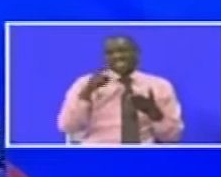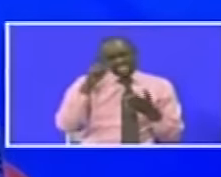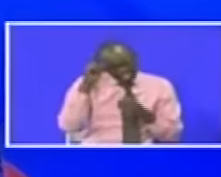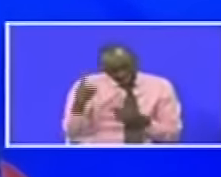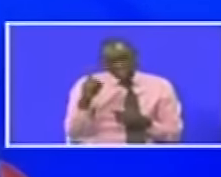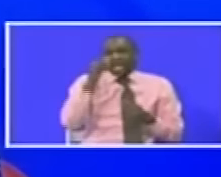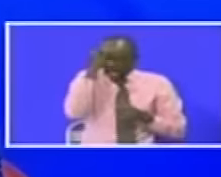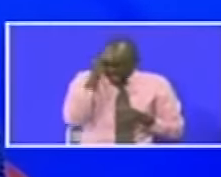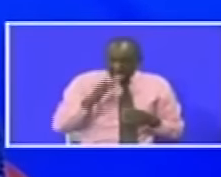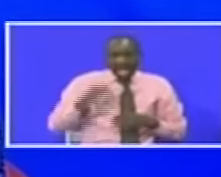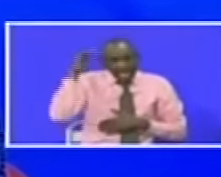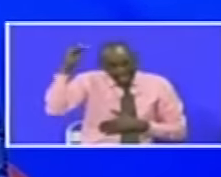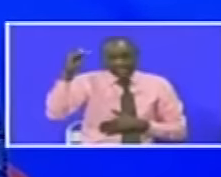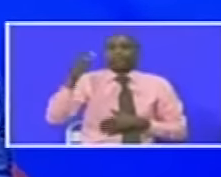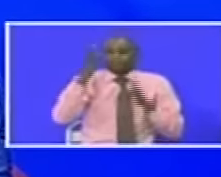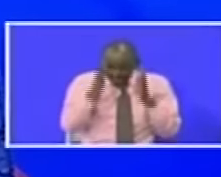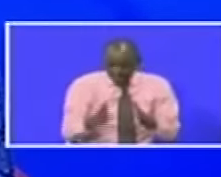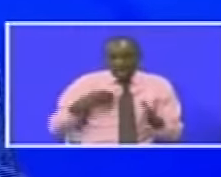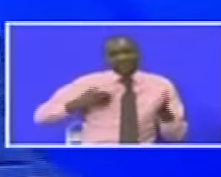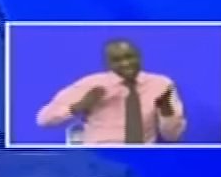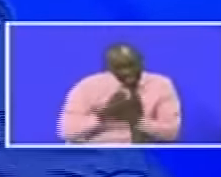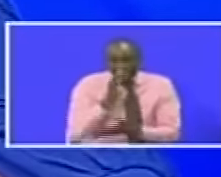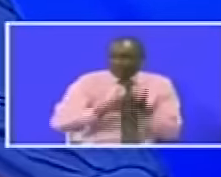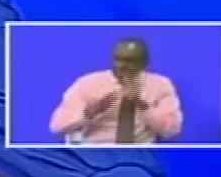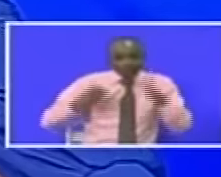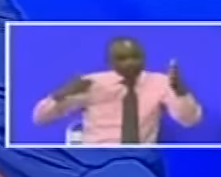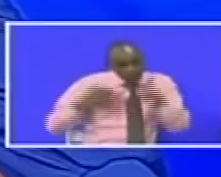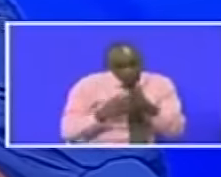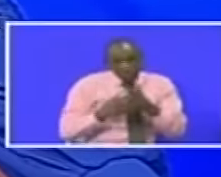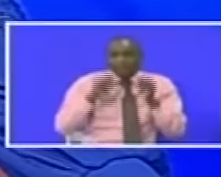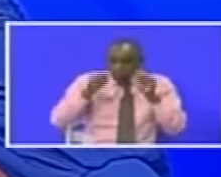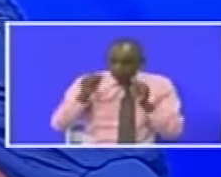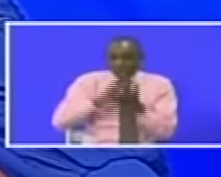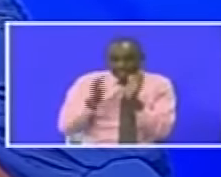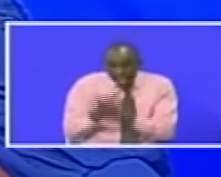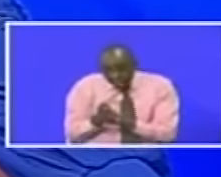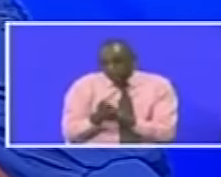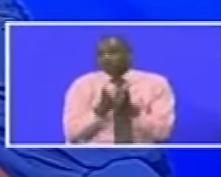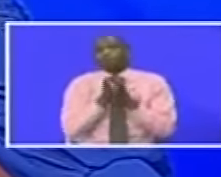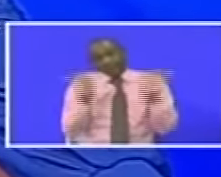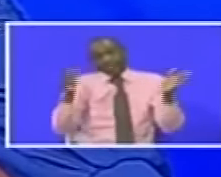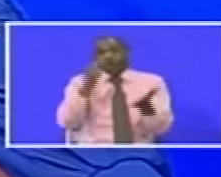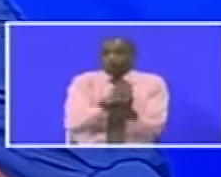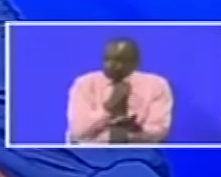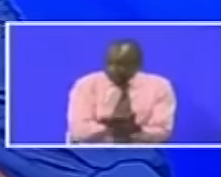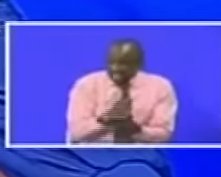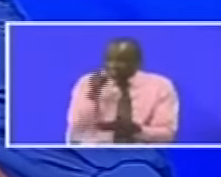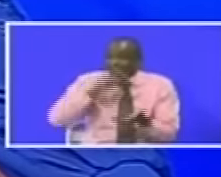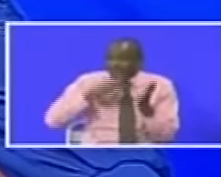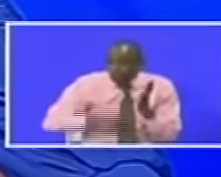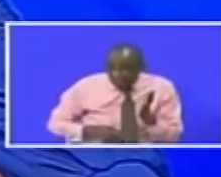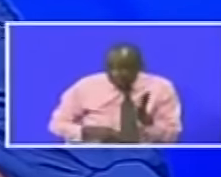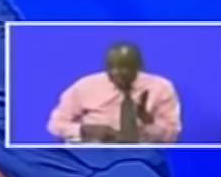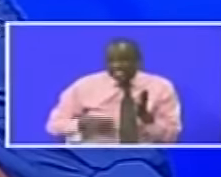adult citizen has the right, without unreasonable restrictions, to be a candidate for public office. This means that, short